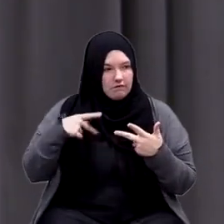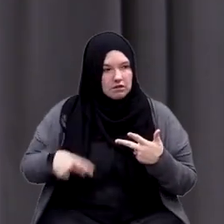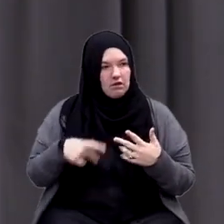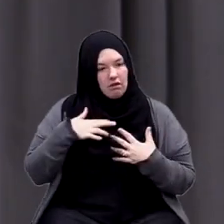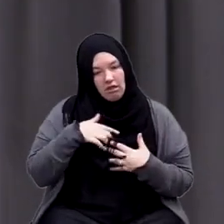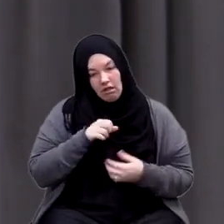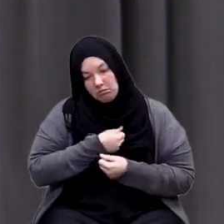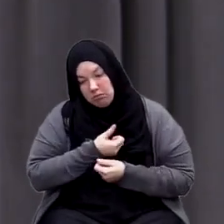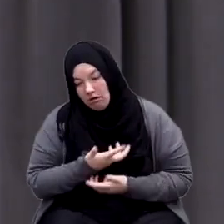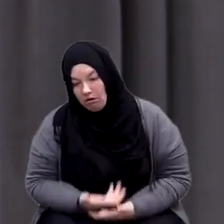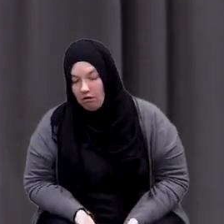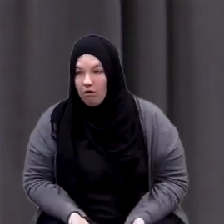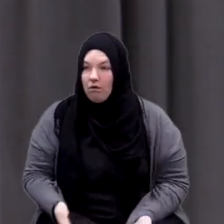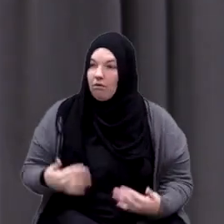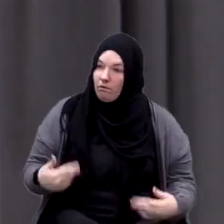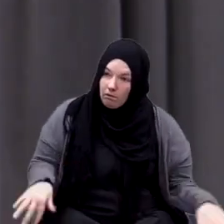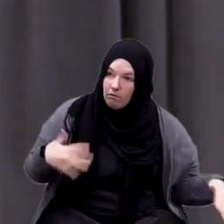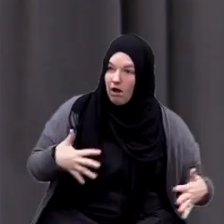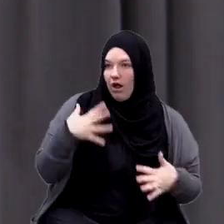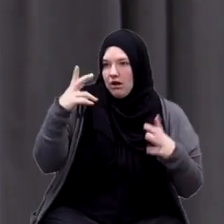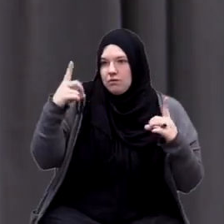physical, not only physical.